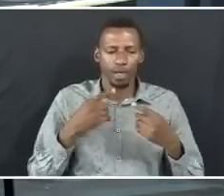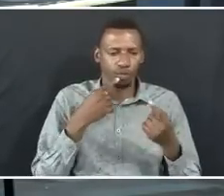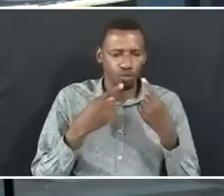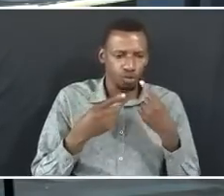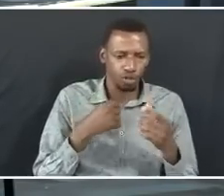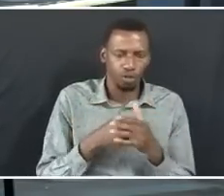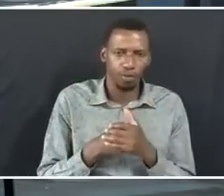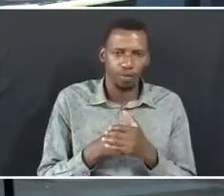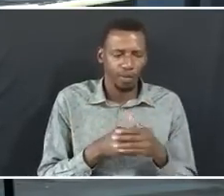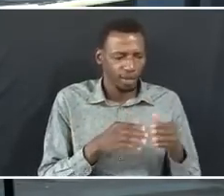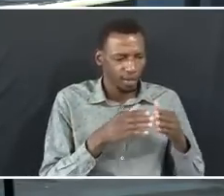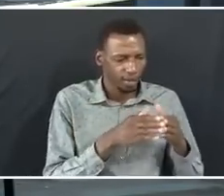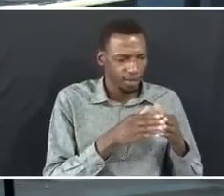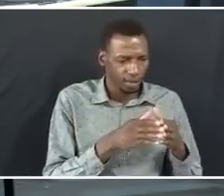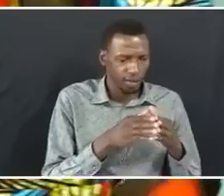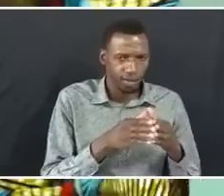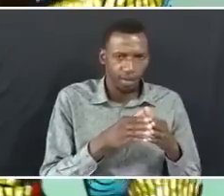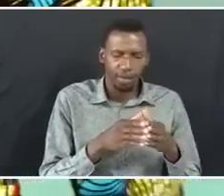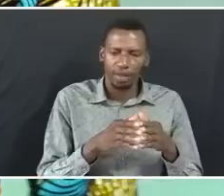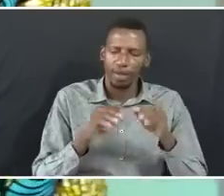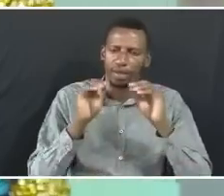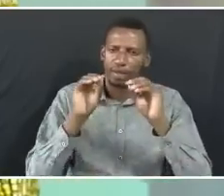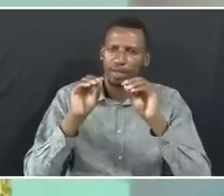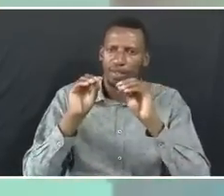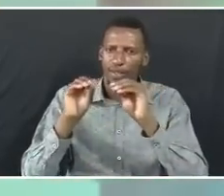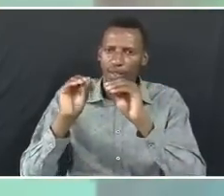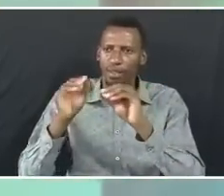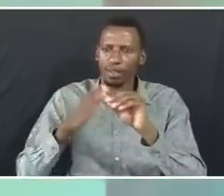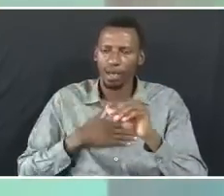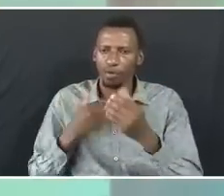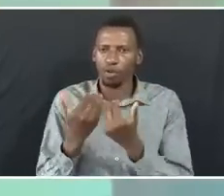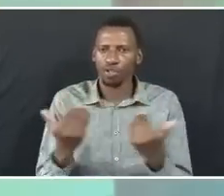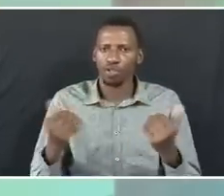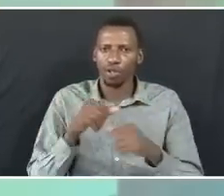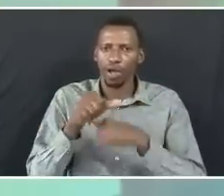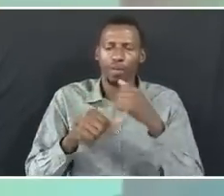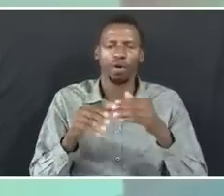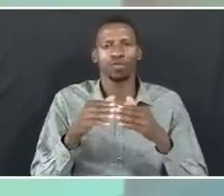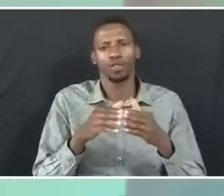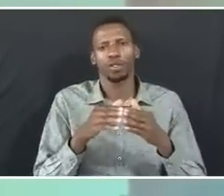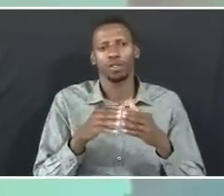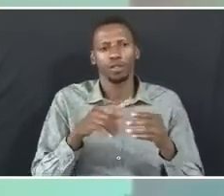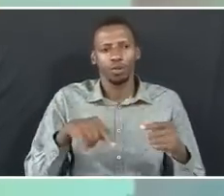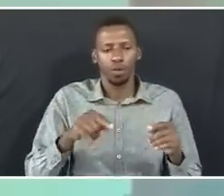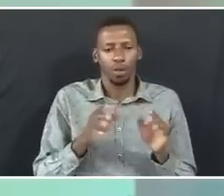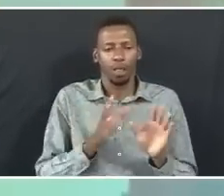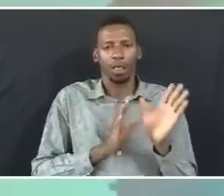sex and sexuality to our children. We refused.